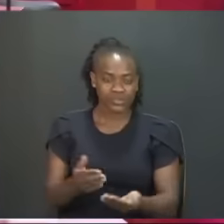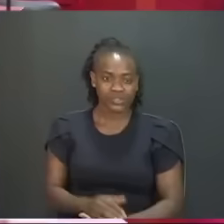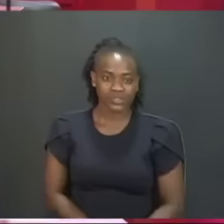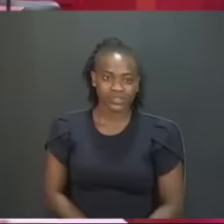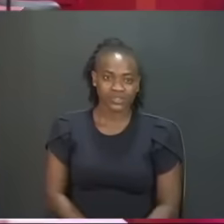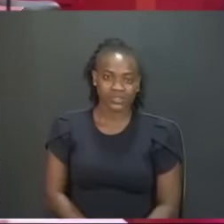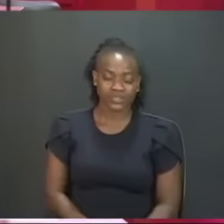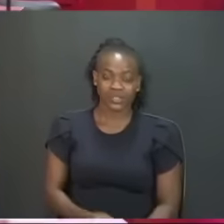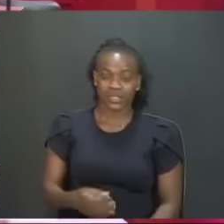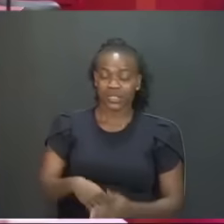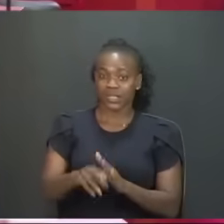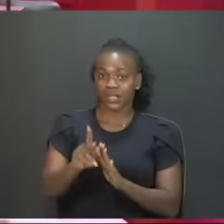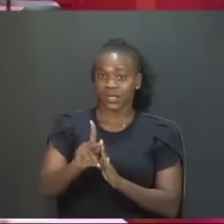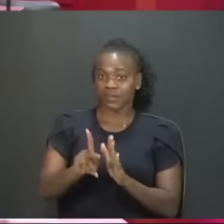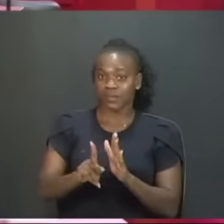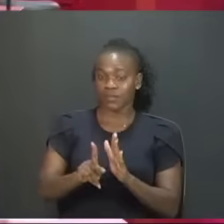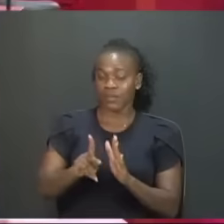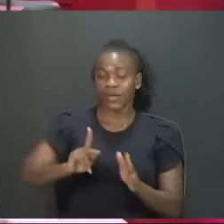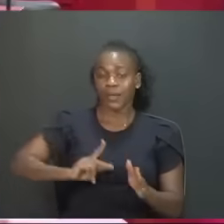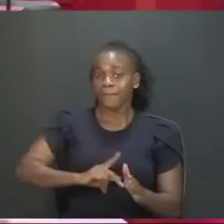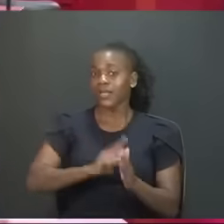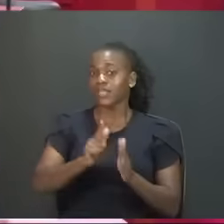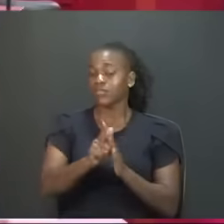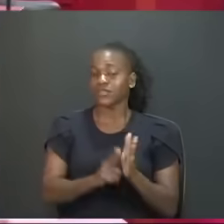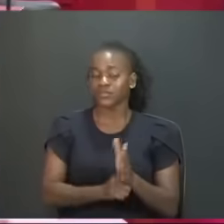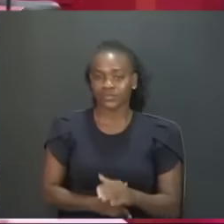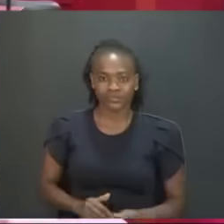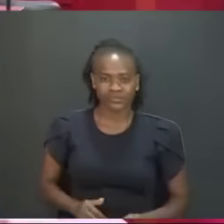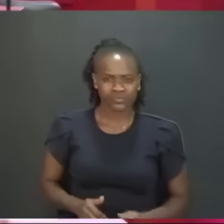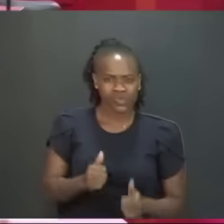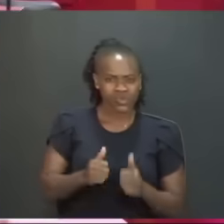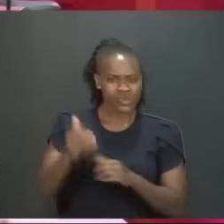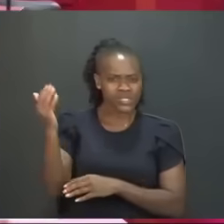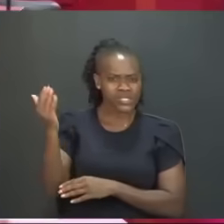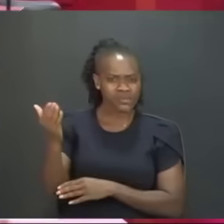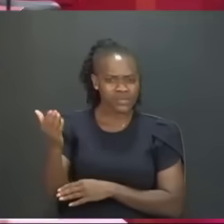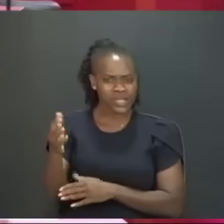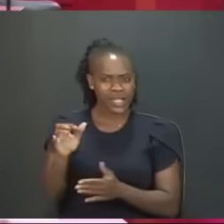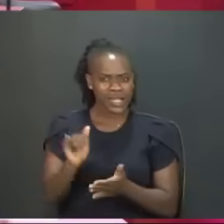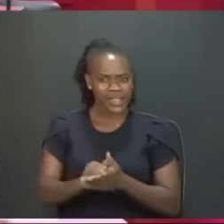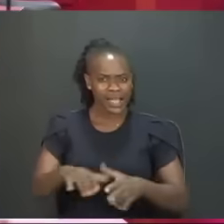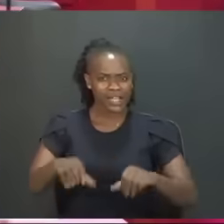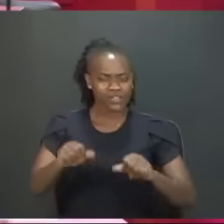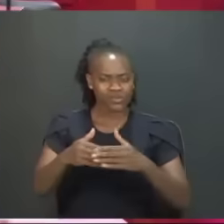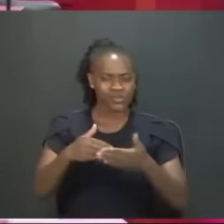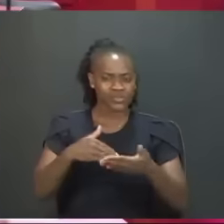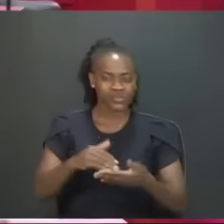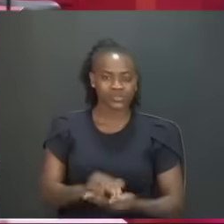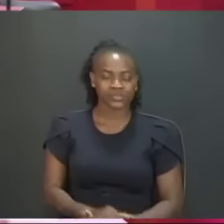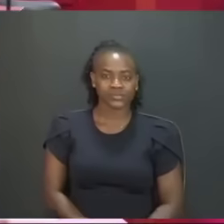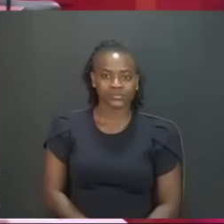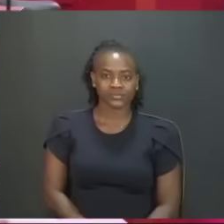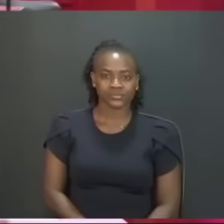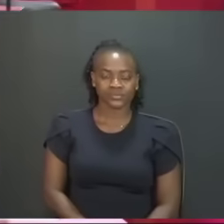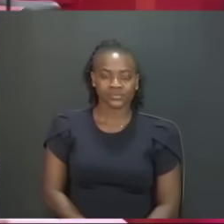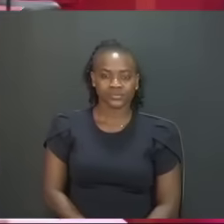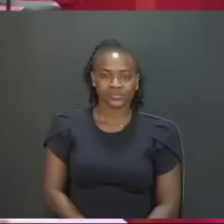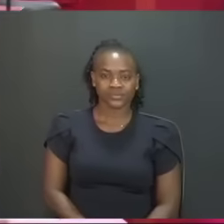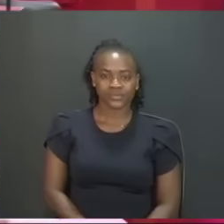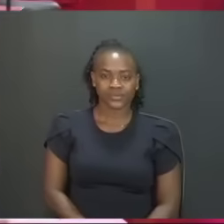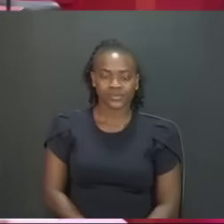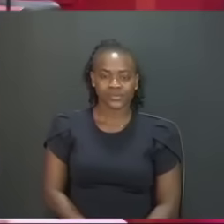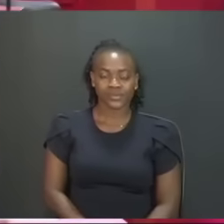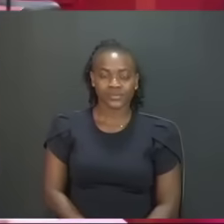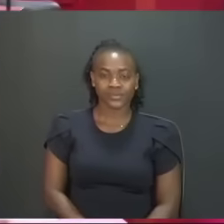in our standing orders. Which statement has ever been made in this House that has had to be adopted by this House? Which